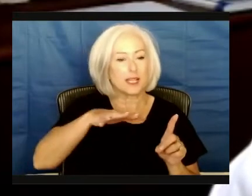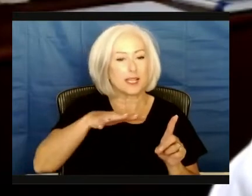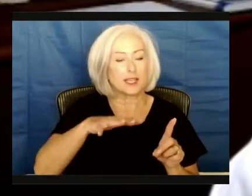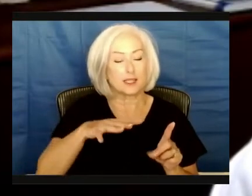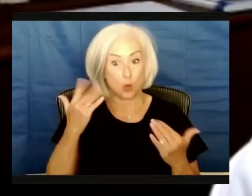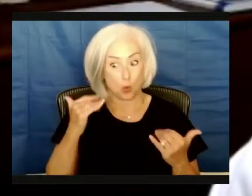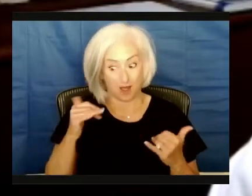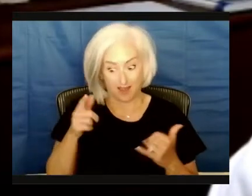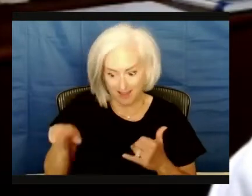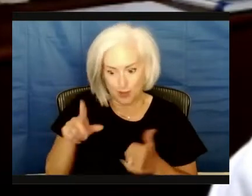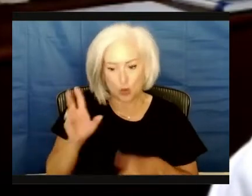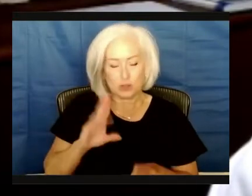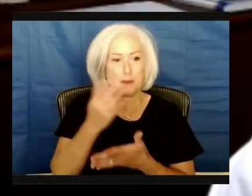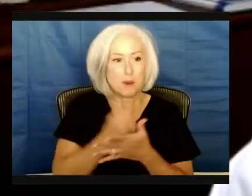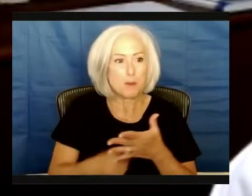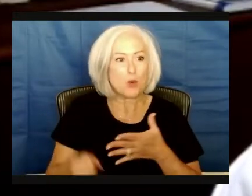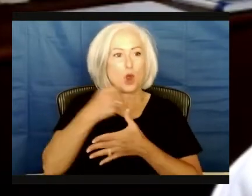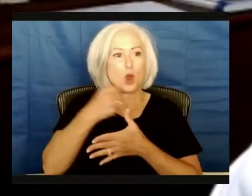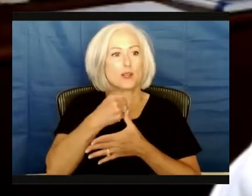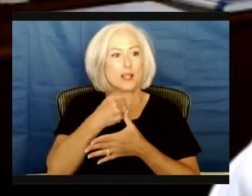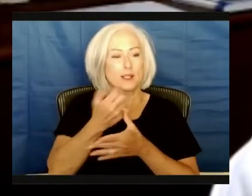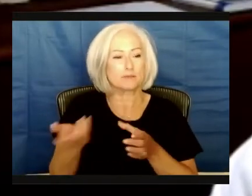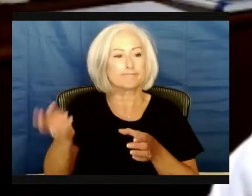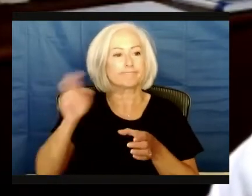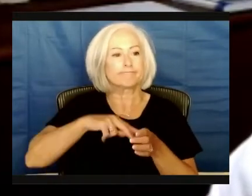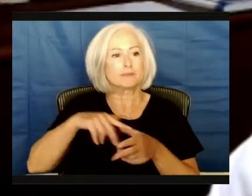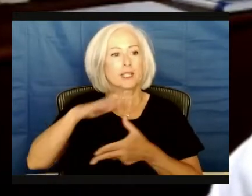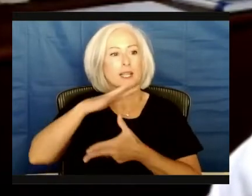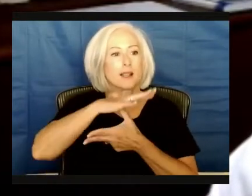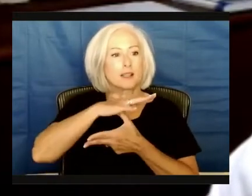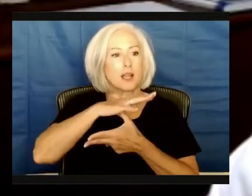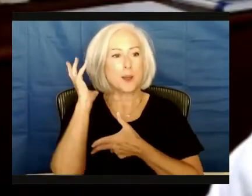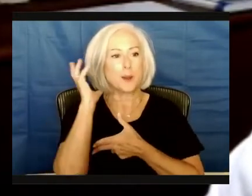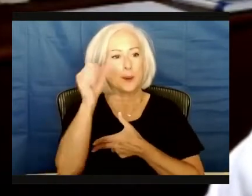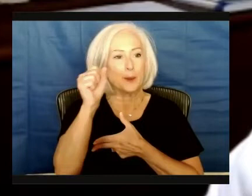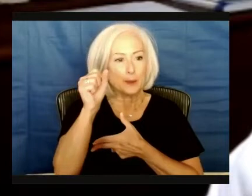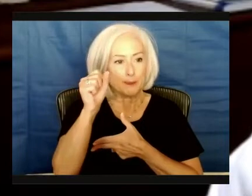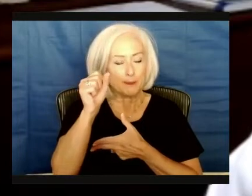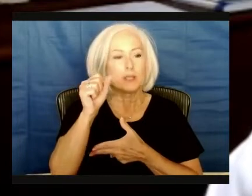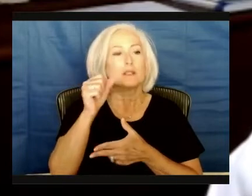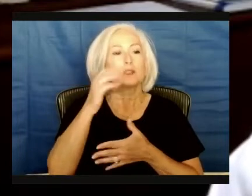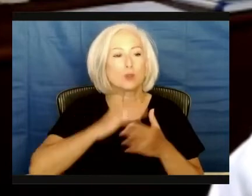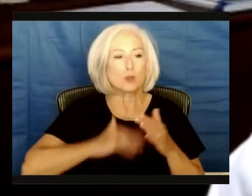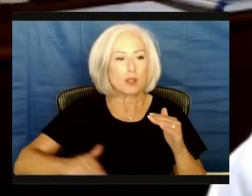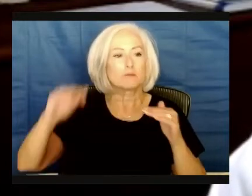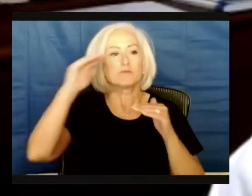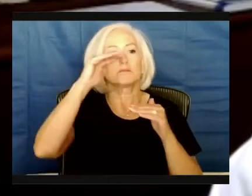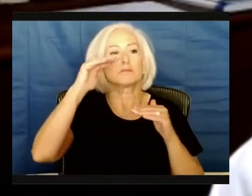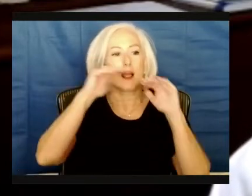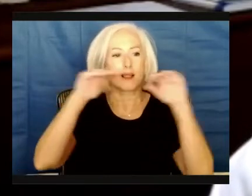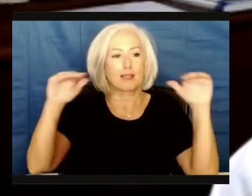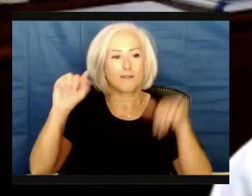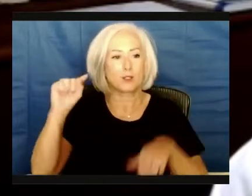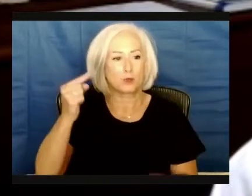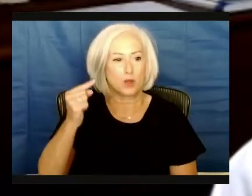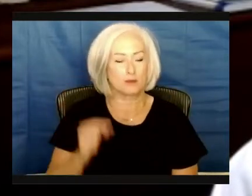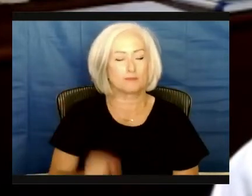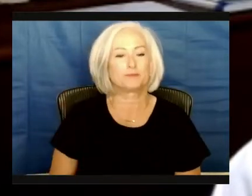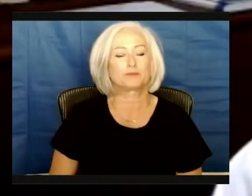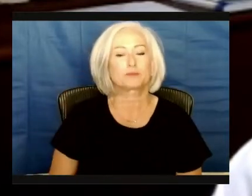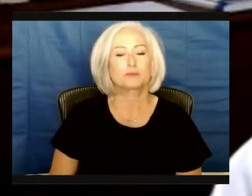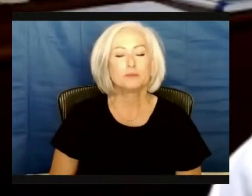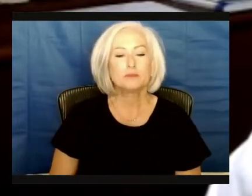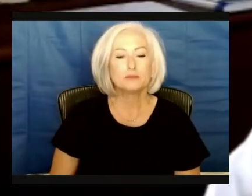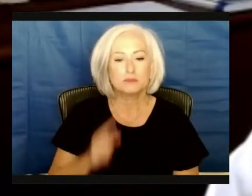transporting those patients to the trauma centers in the state, as was mentioned. Part of this incident specifically is that we